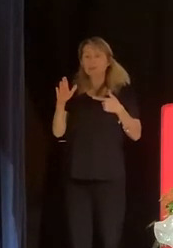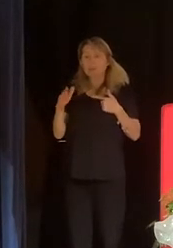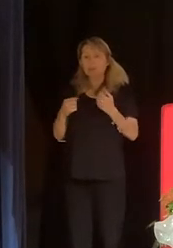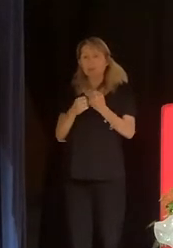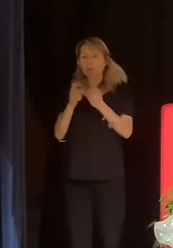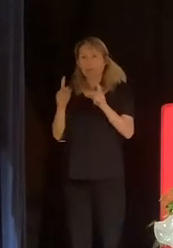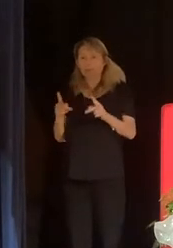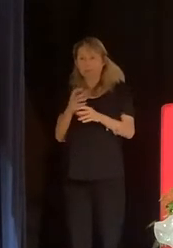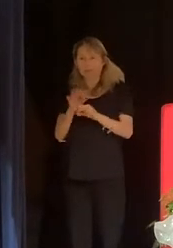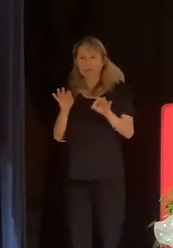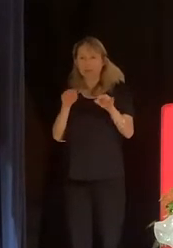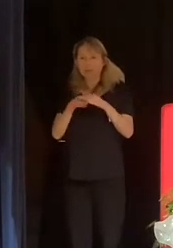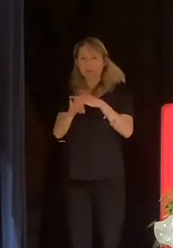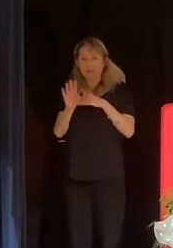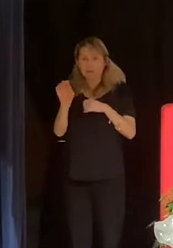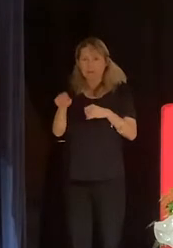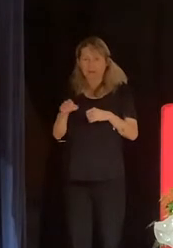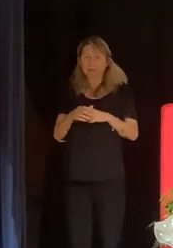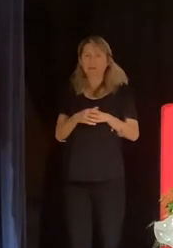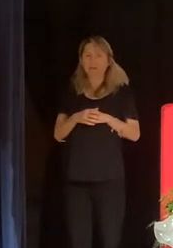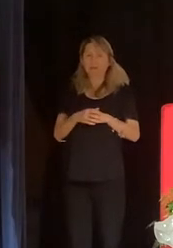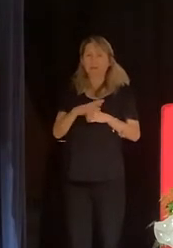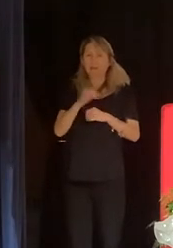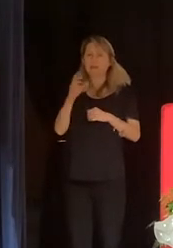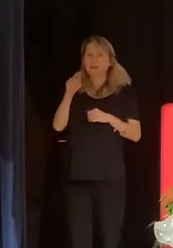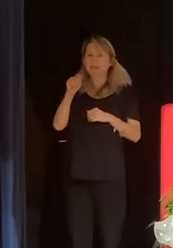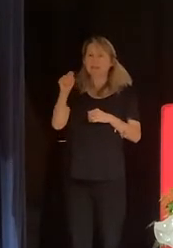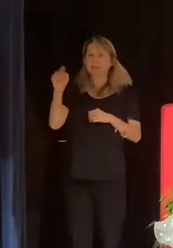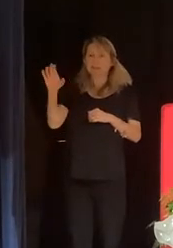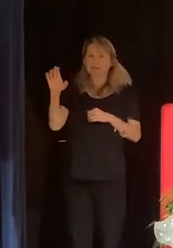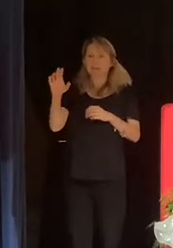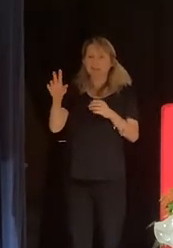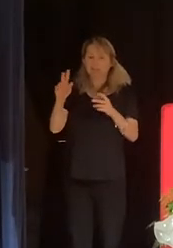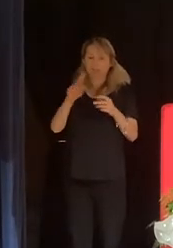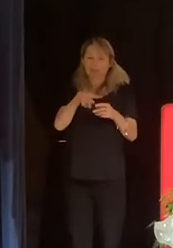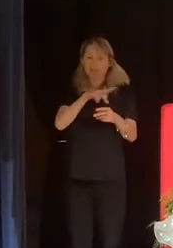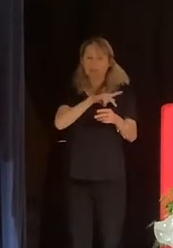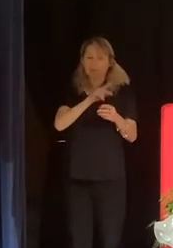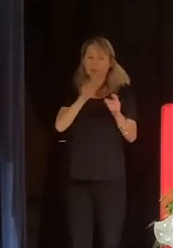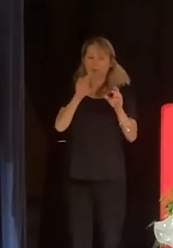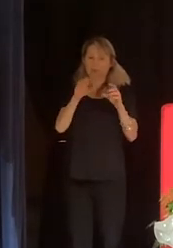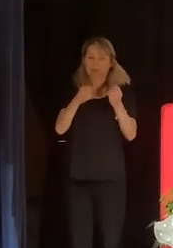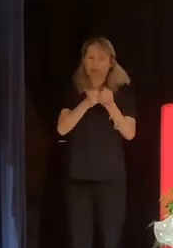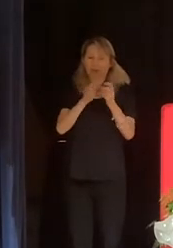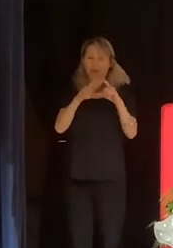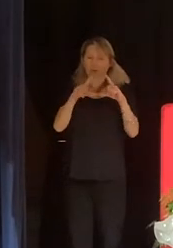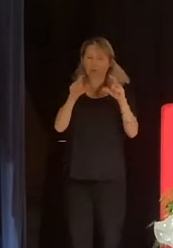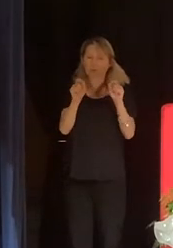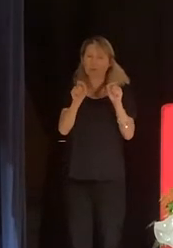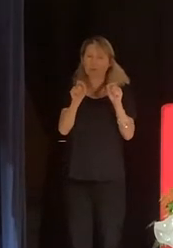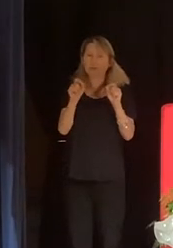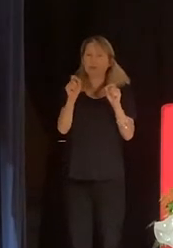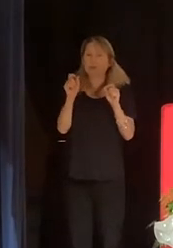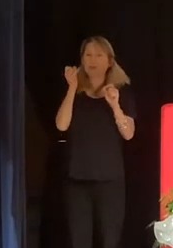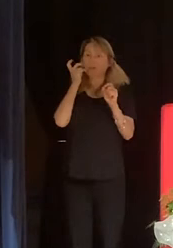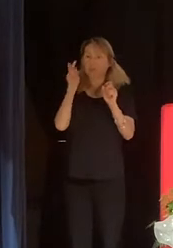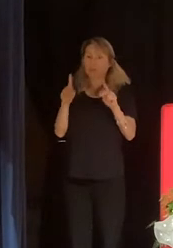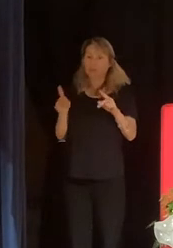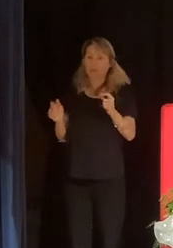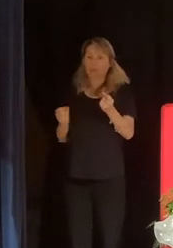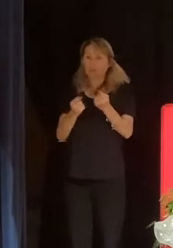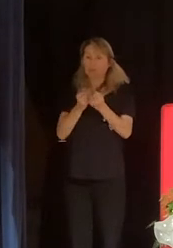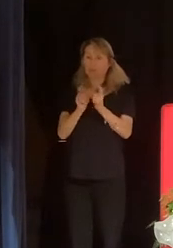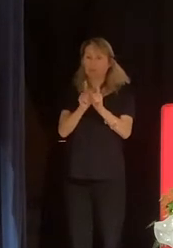free admission. And get a TTC personal support card that allows anyone who's supporting